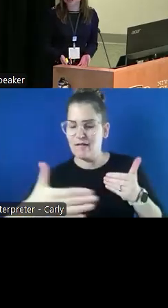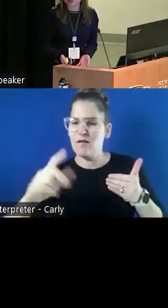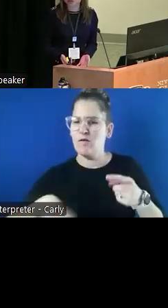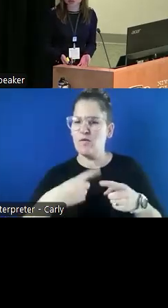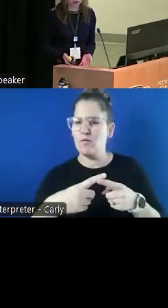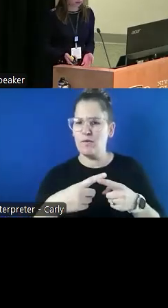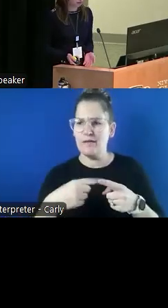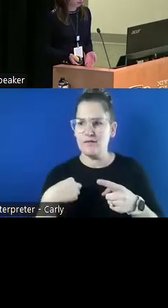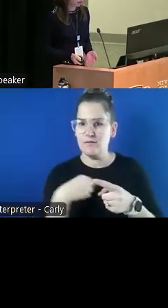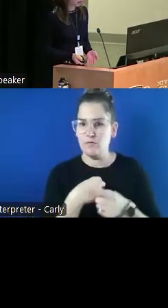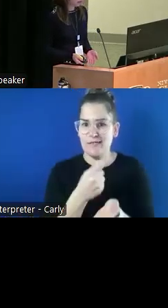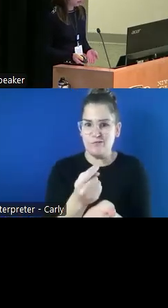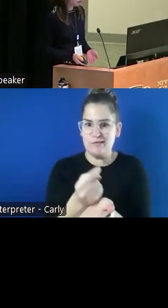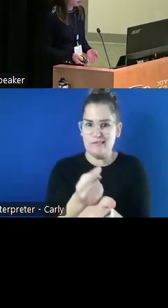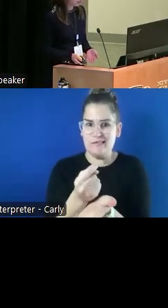negative symptoms?